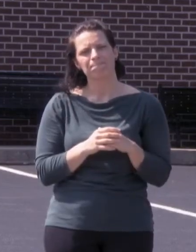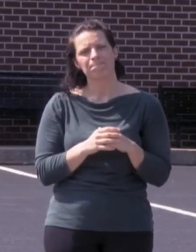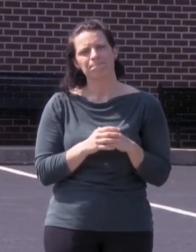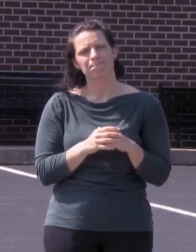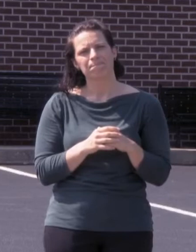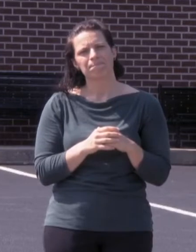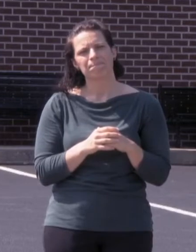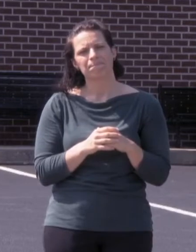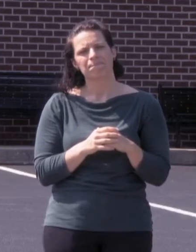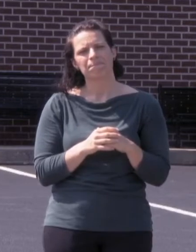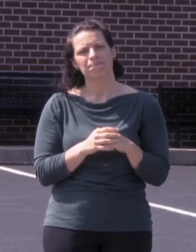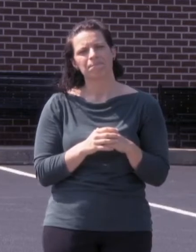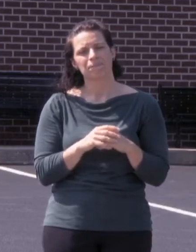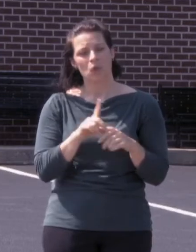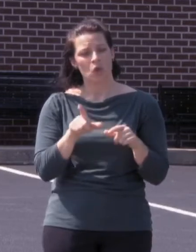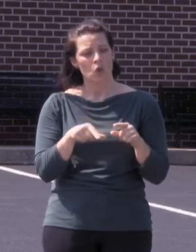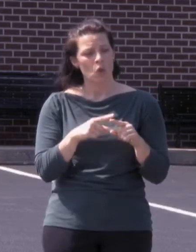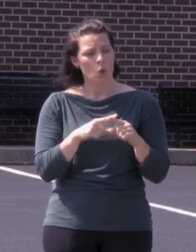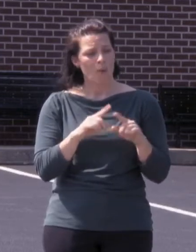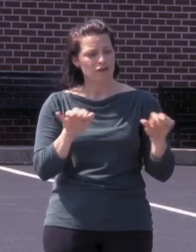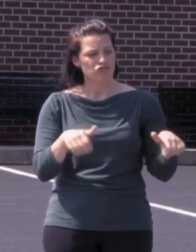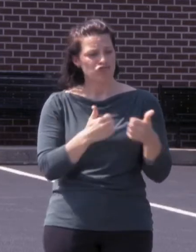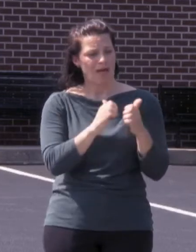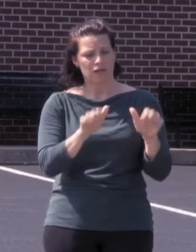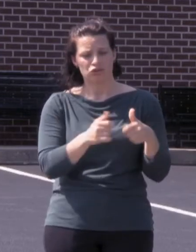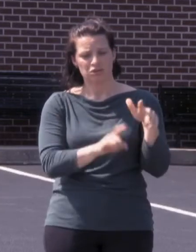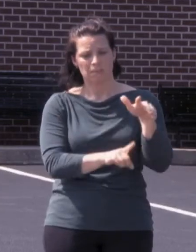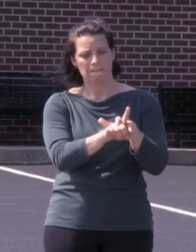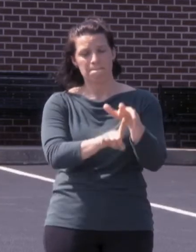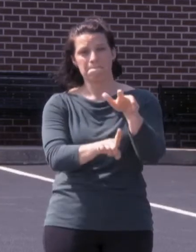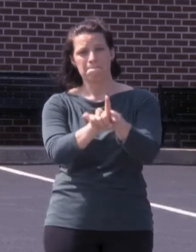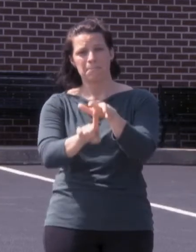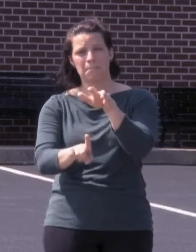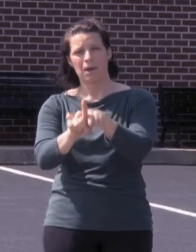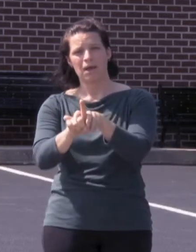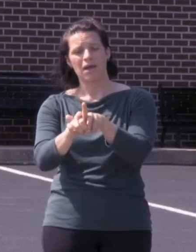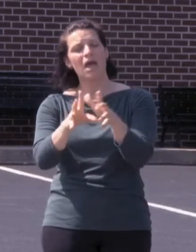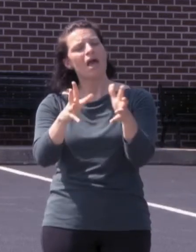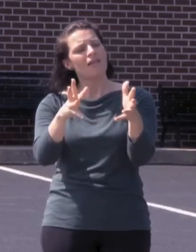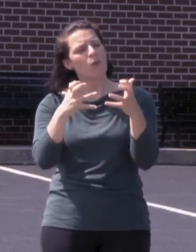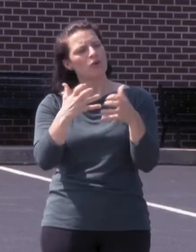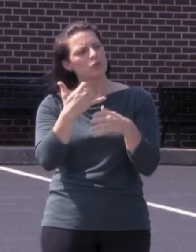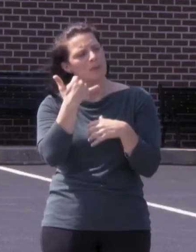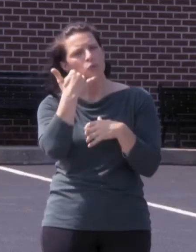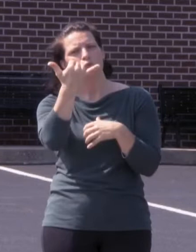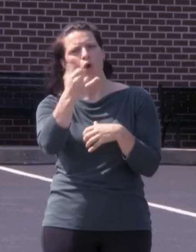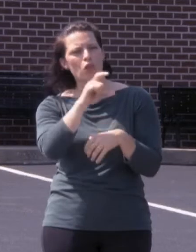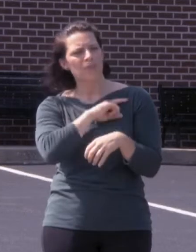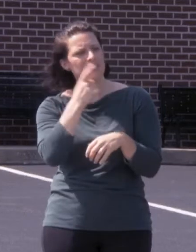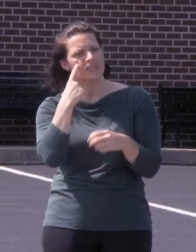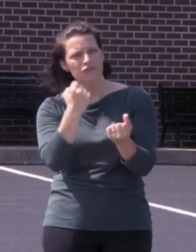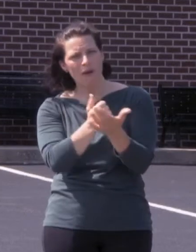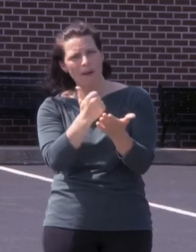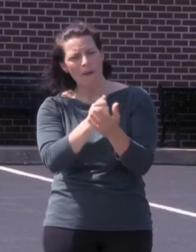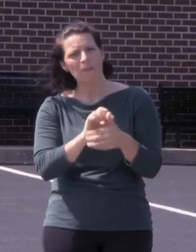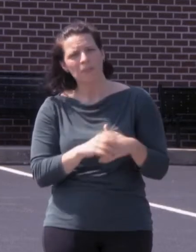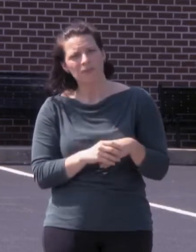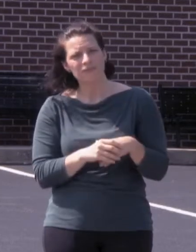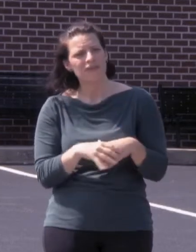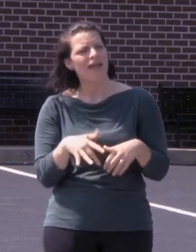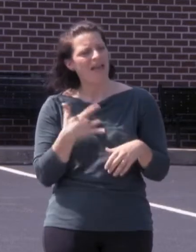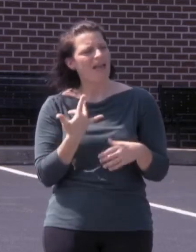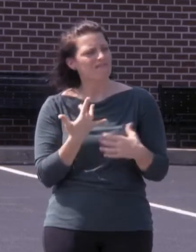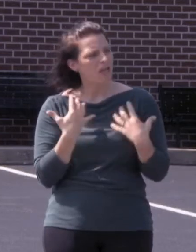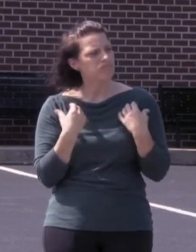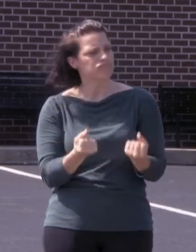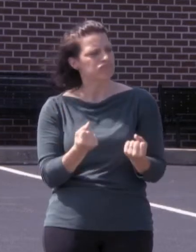When there are challenges that confront them, they want to be able to call on the police for assistance and feel confident